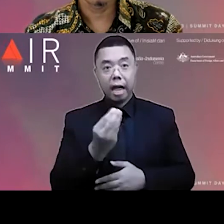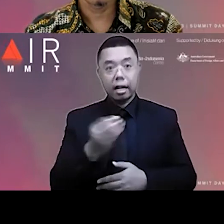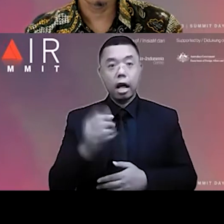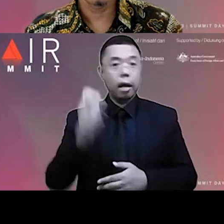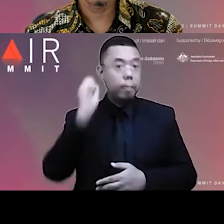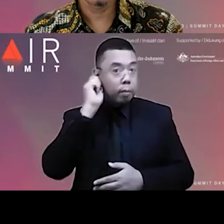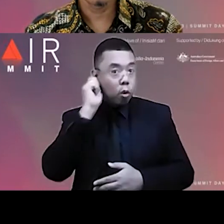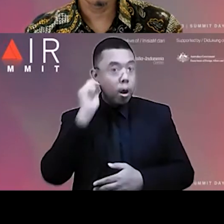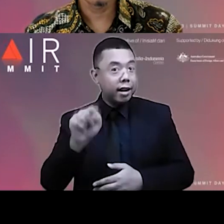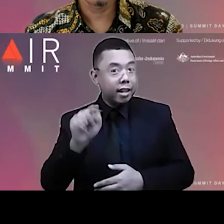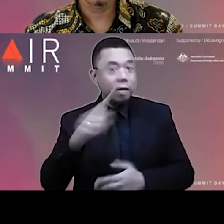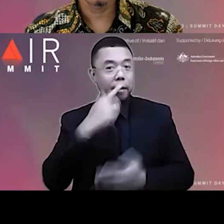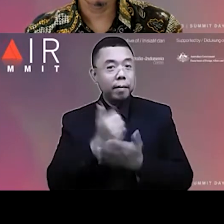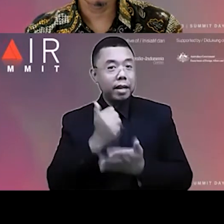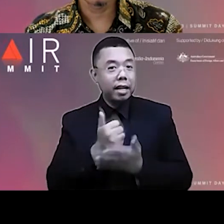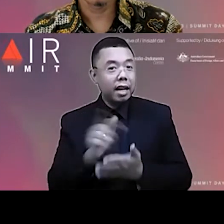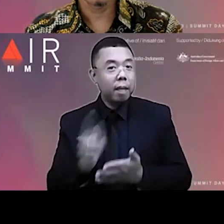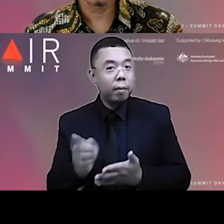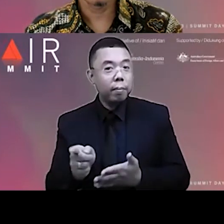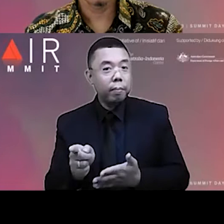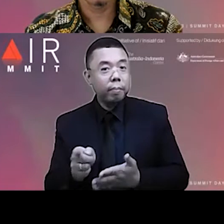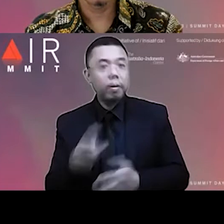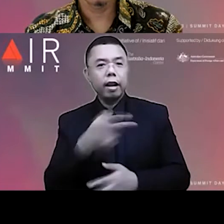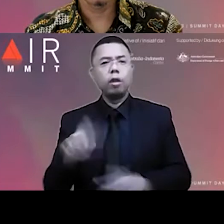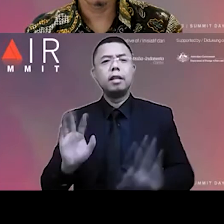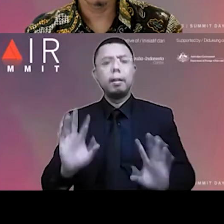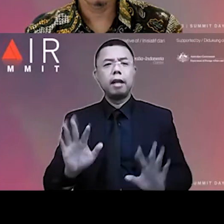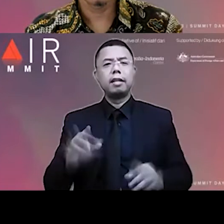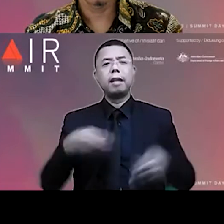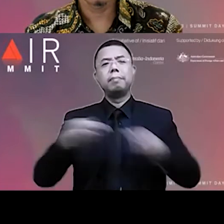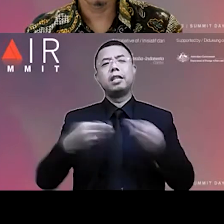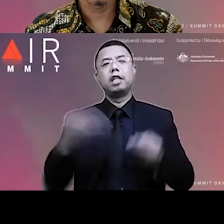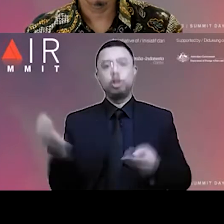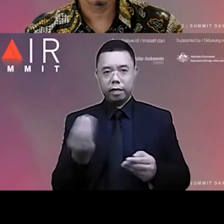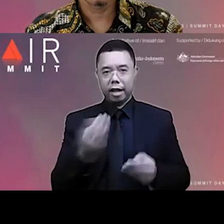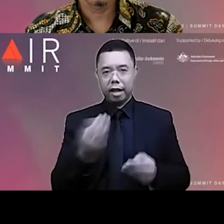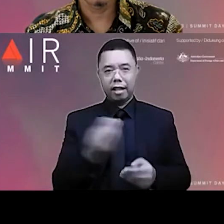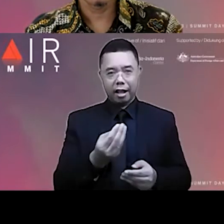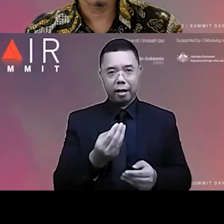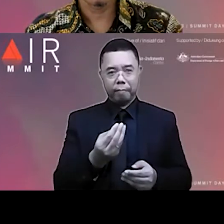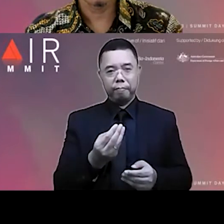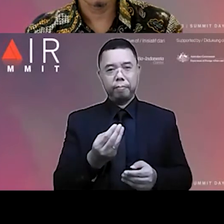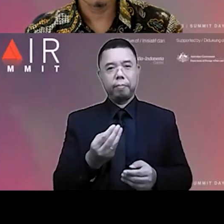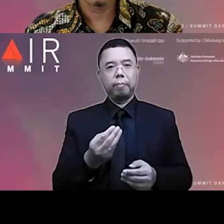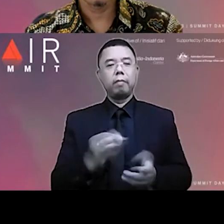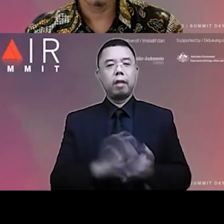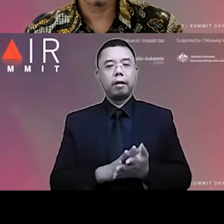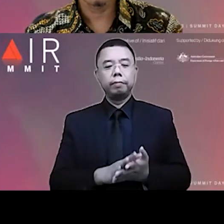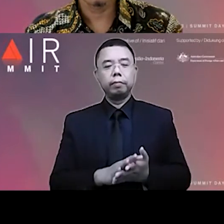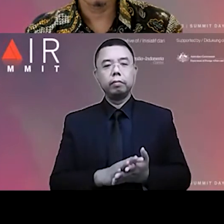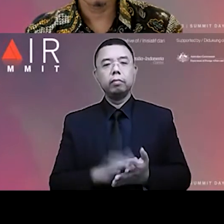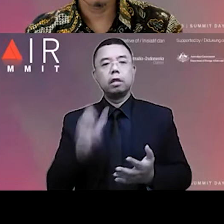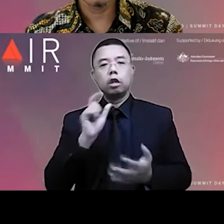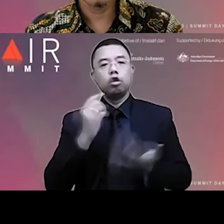a lot of tourism business, in fact, was run by female entrepreneurs. And they operate